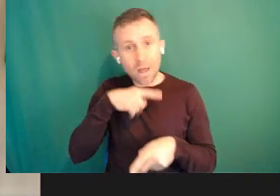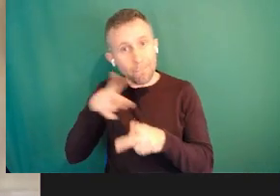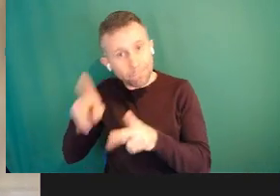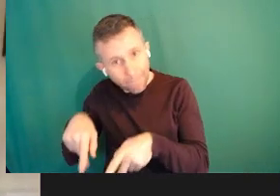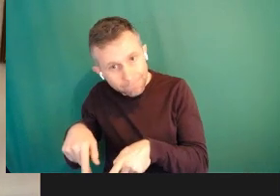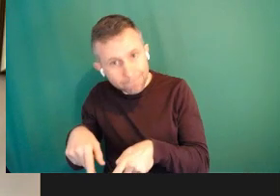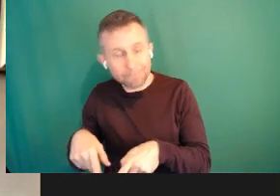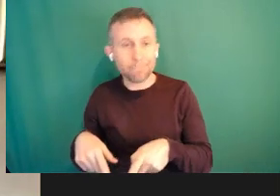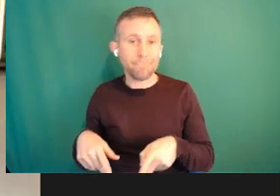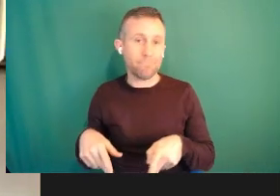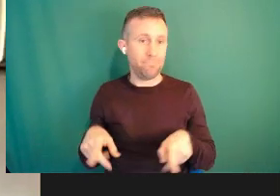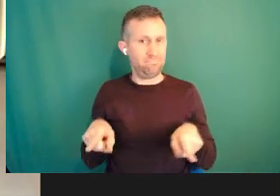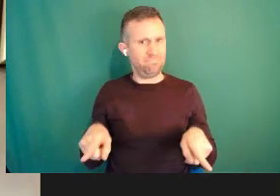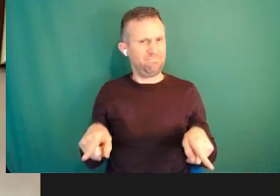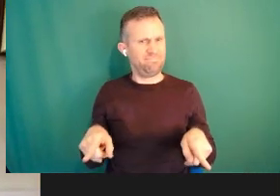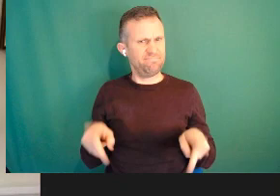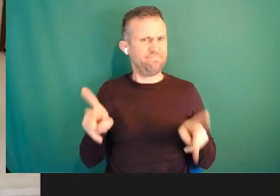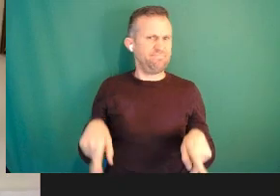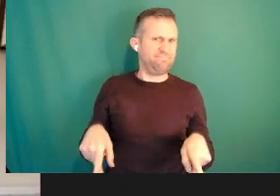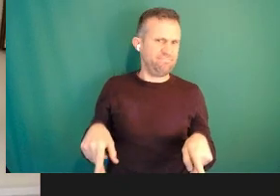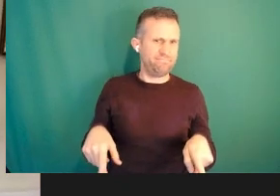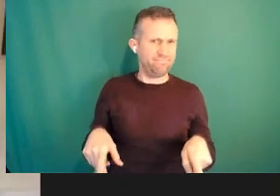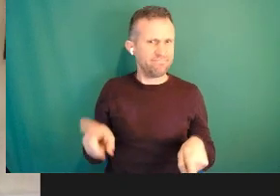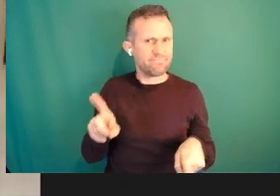illness, and possibly the same illness.